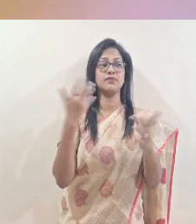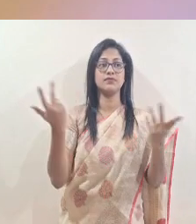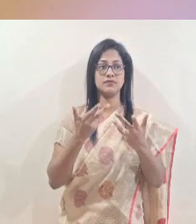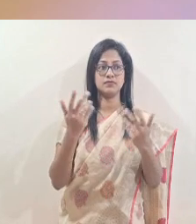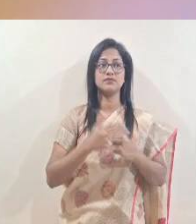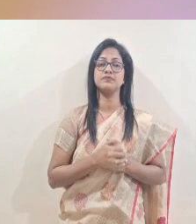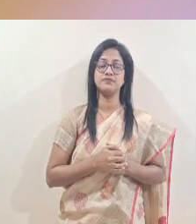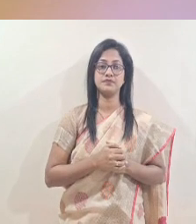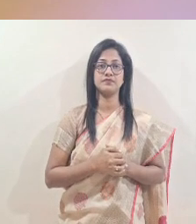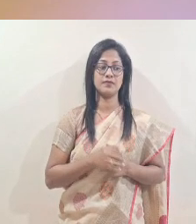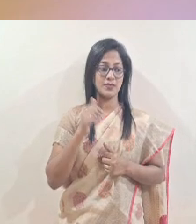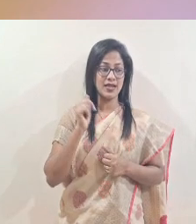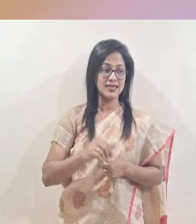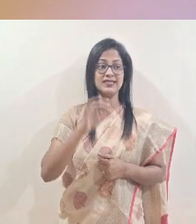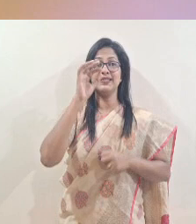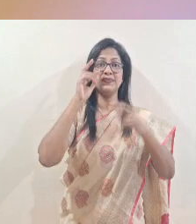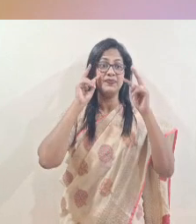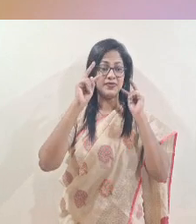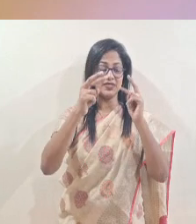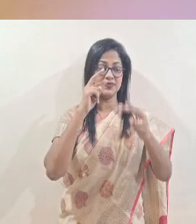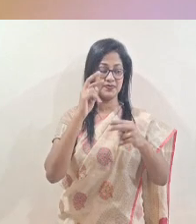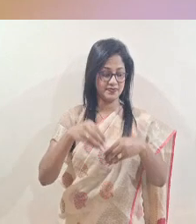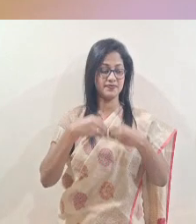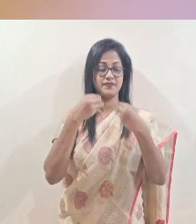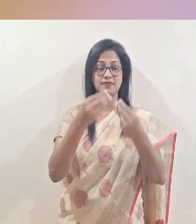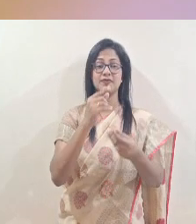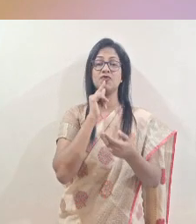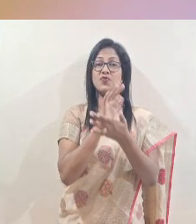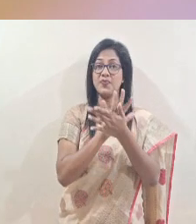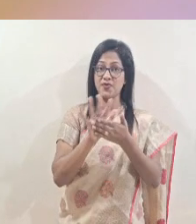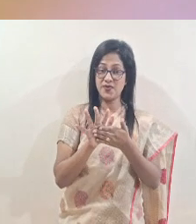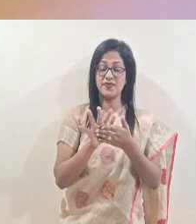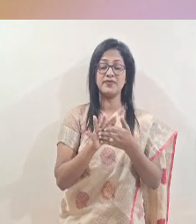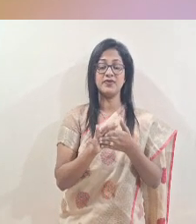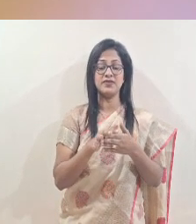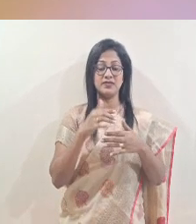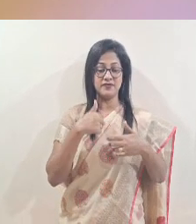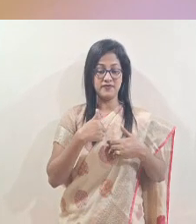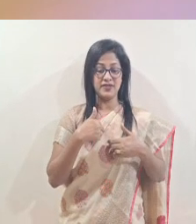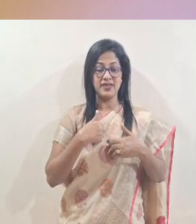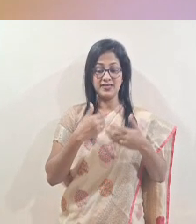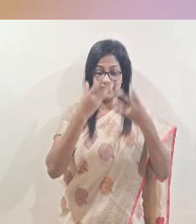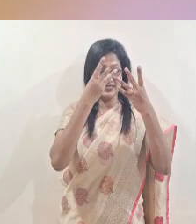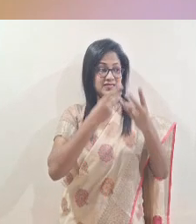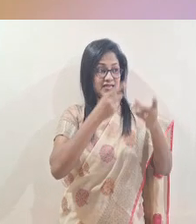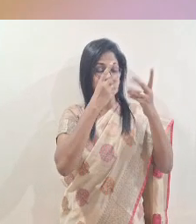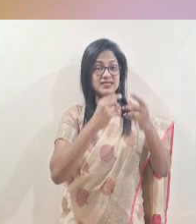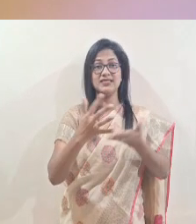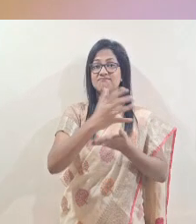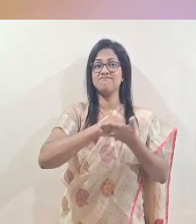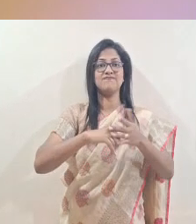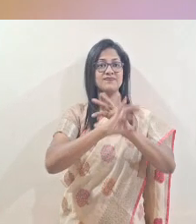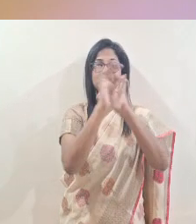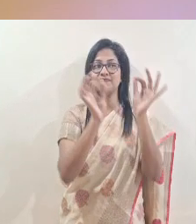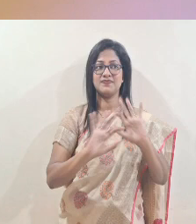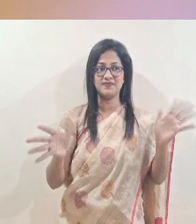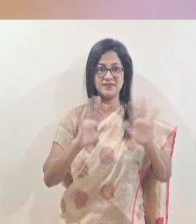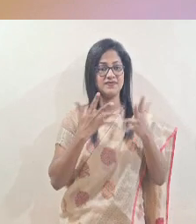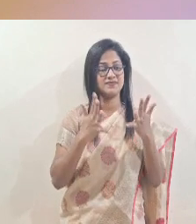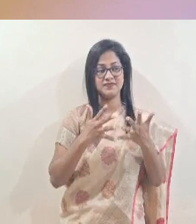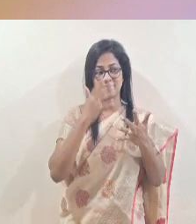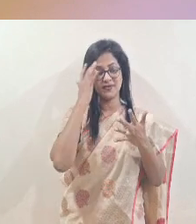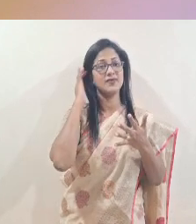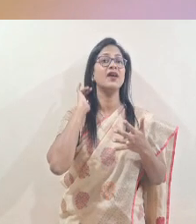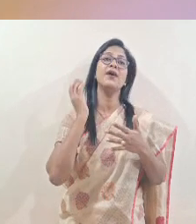So to give this perspective, to be honest, we do not even have a census data right now. And I was just with the Swiss